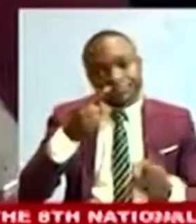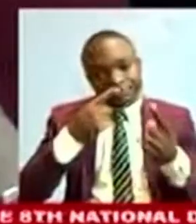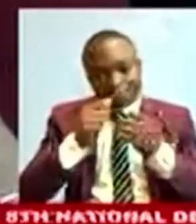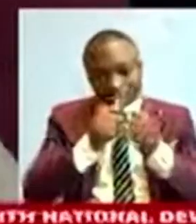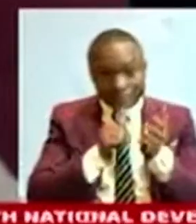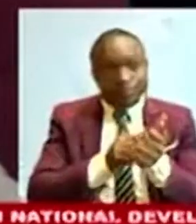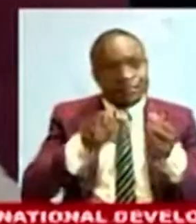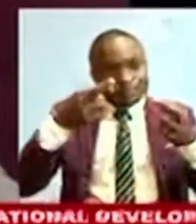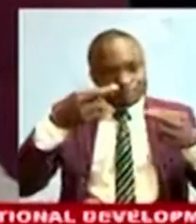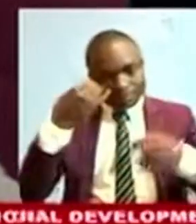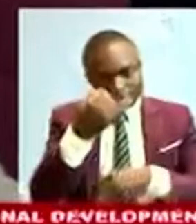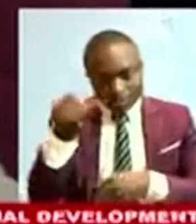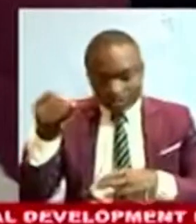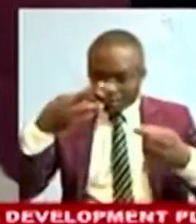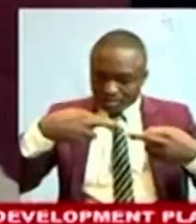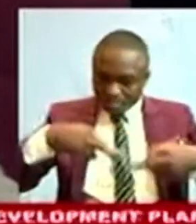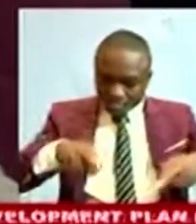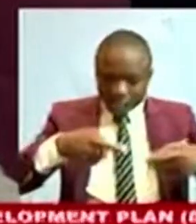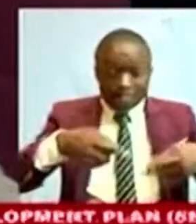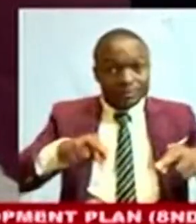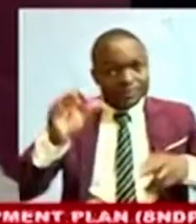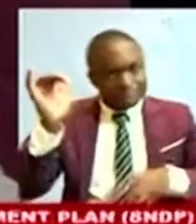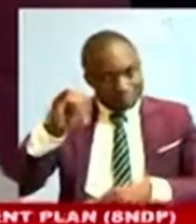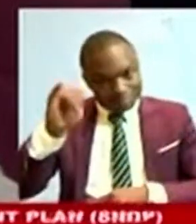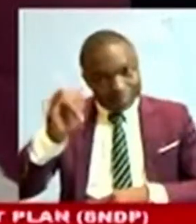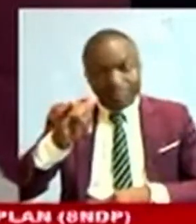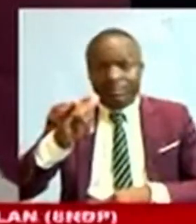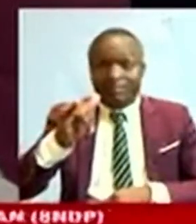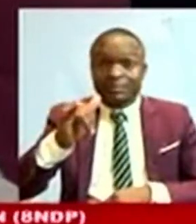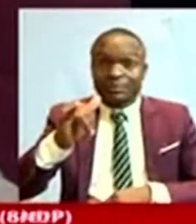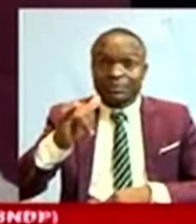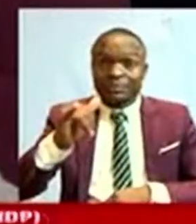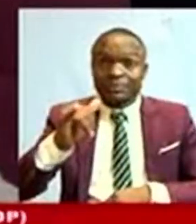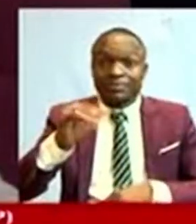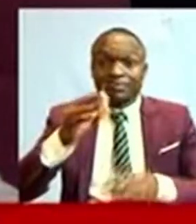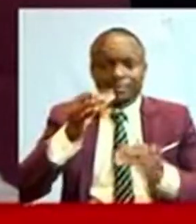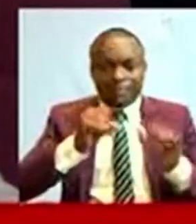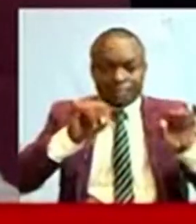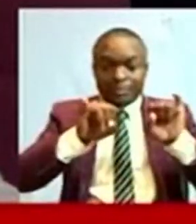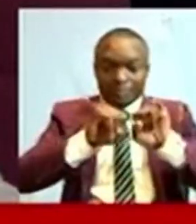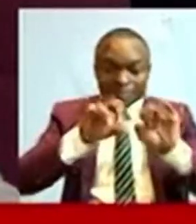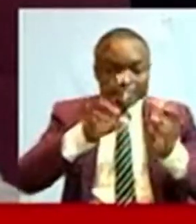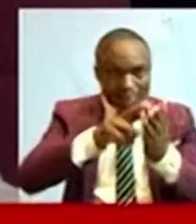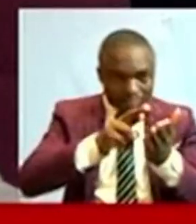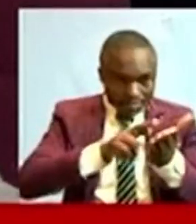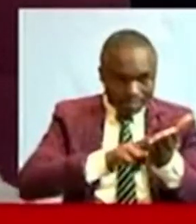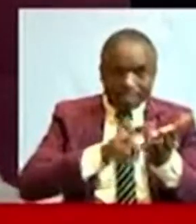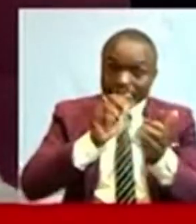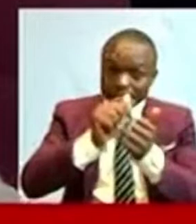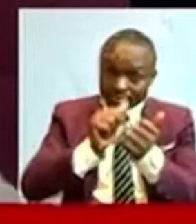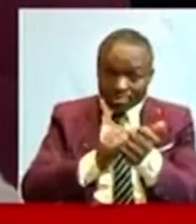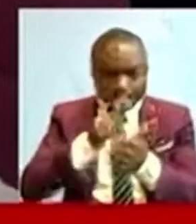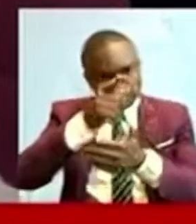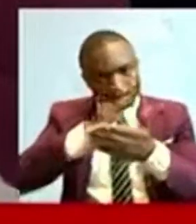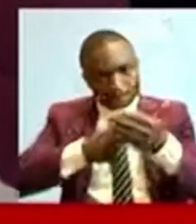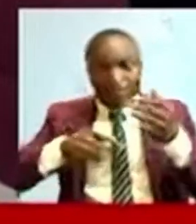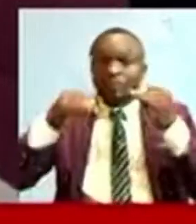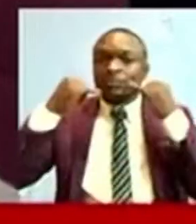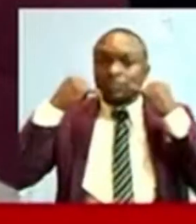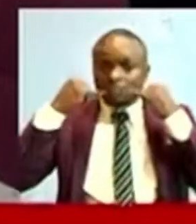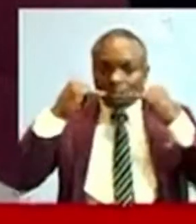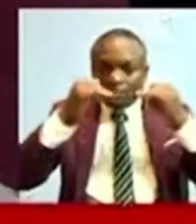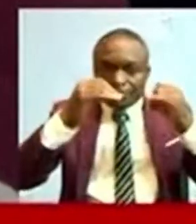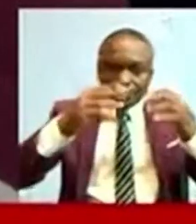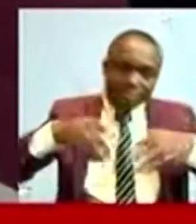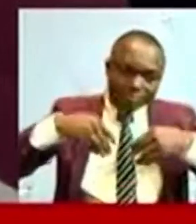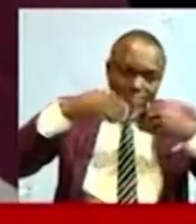research. Yes, I think it would have been desirable to report in terms of what information has gone out both